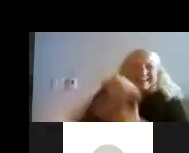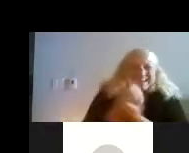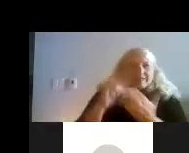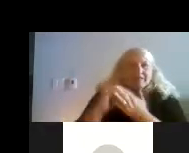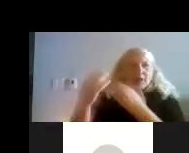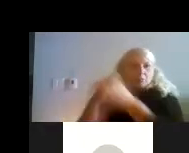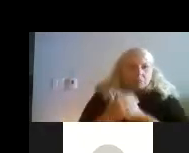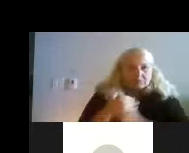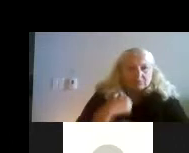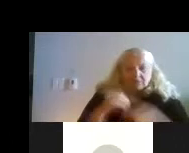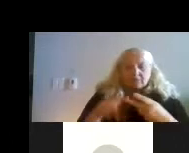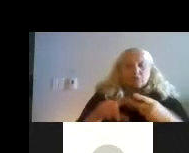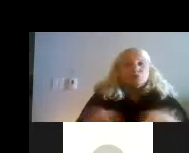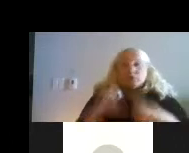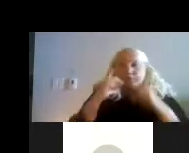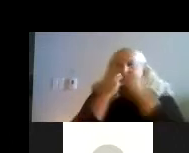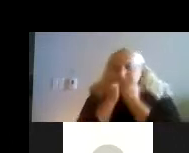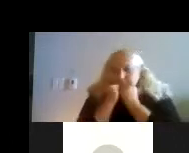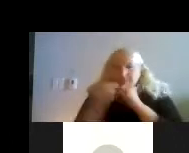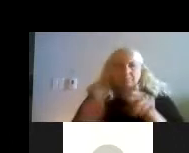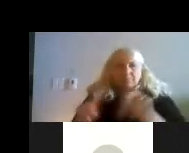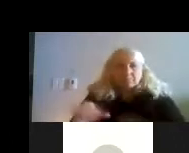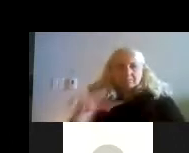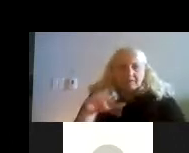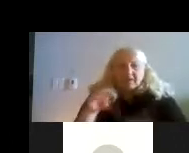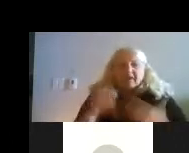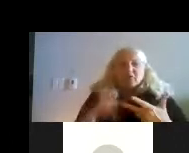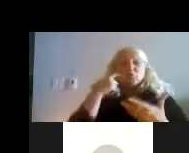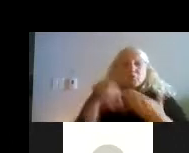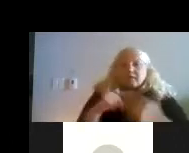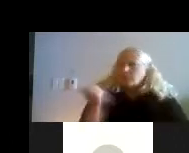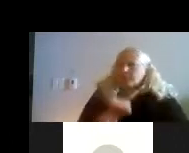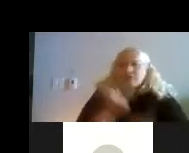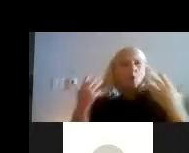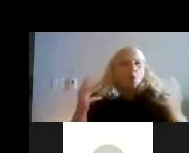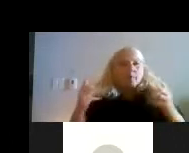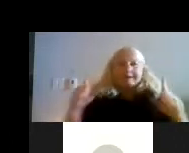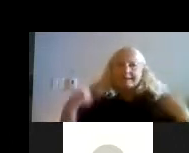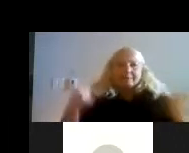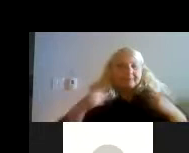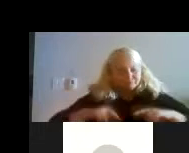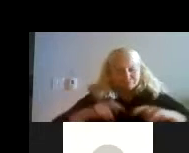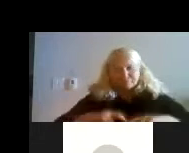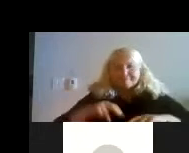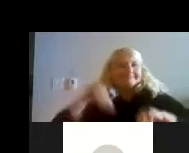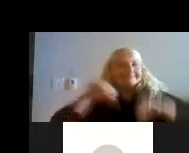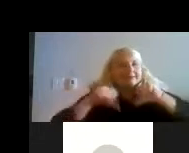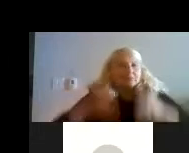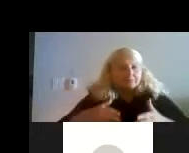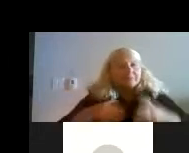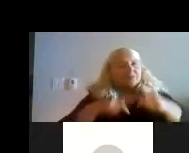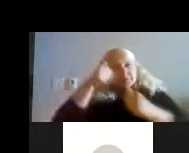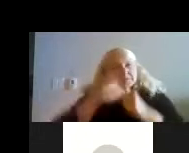for the love of the people and recognizing that we have always been scientists. And as Cindy Blackstock told us